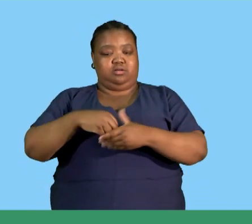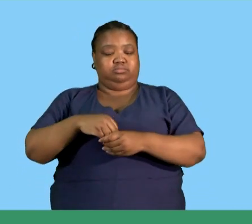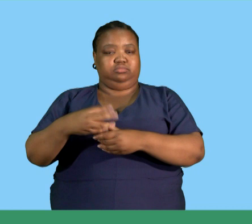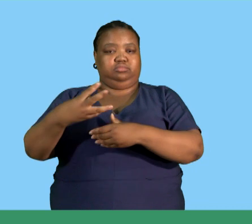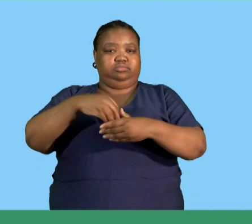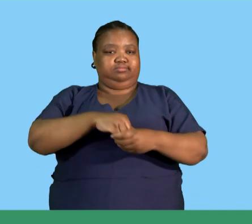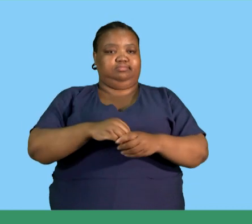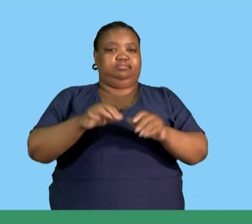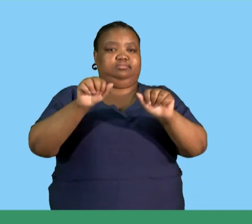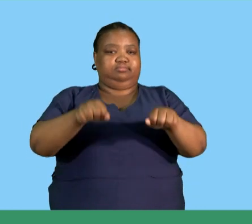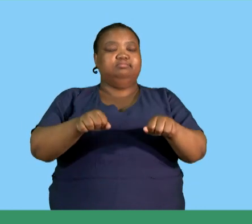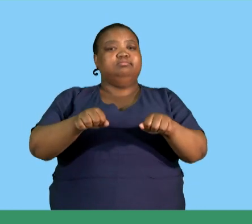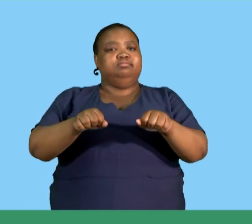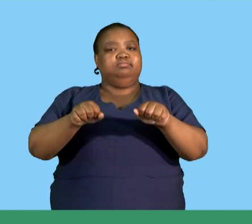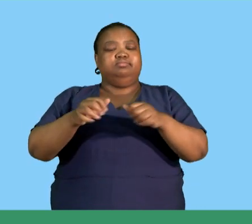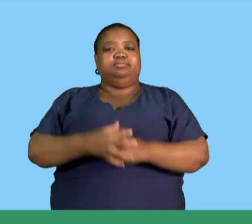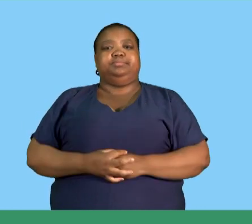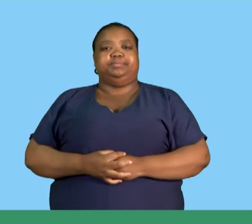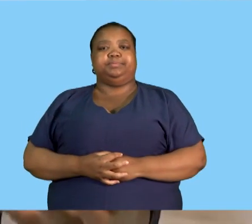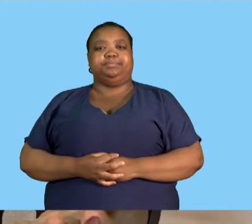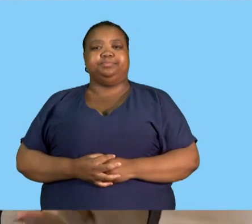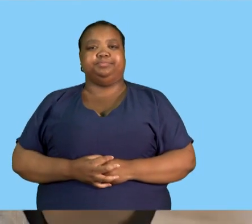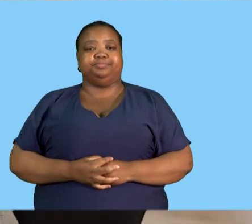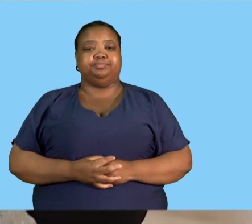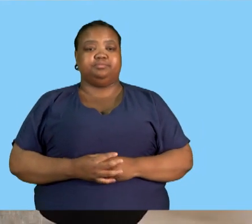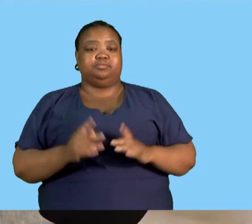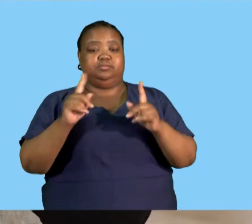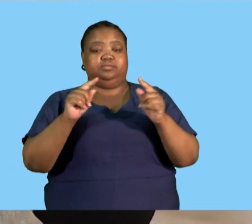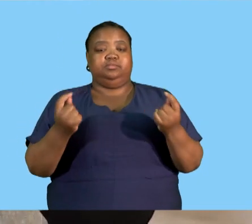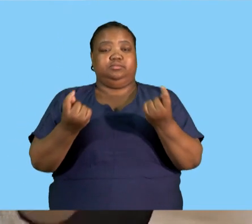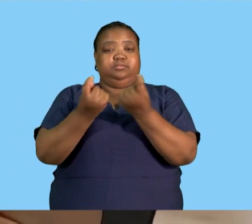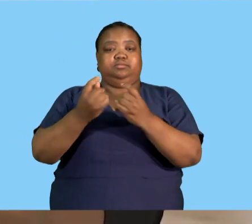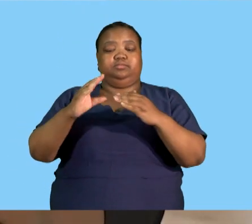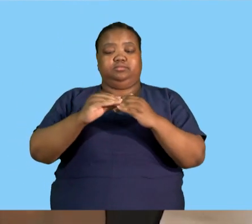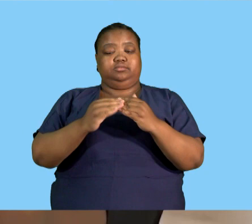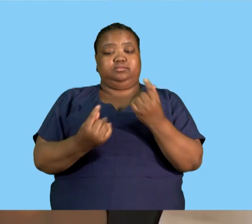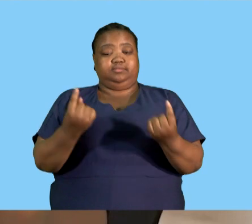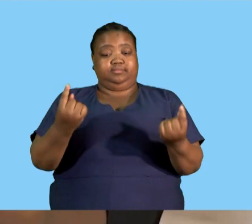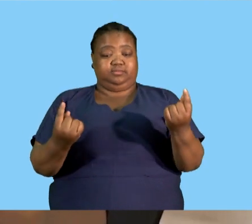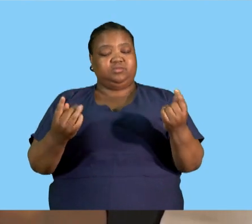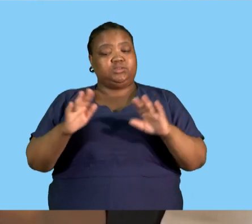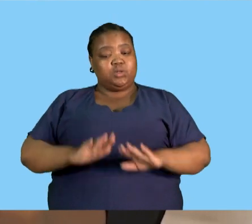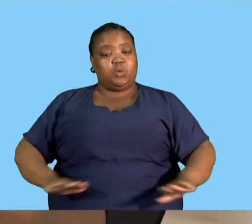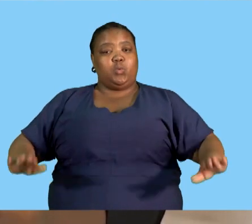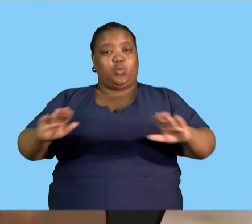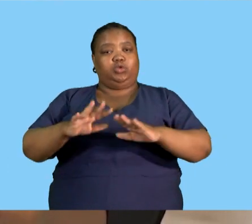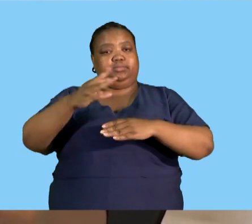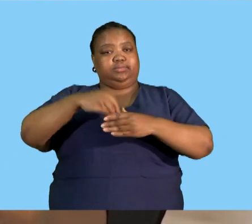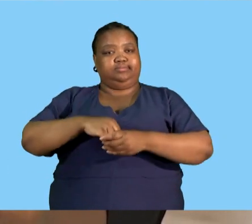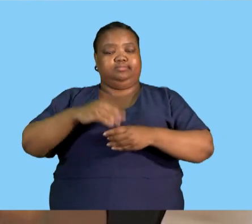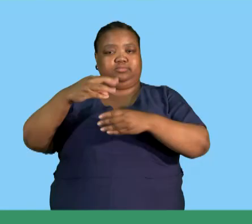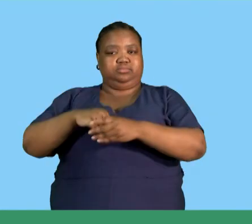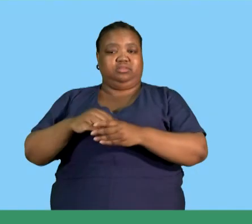the application to say at least everybody's given a chance to be part of this. So each team member or director has a chance